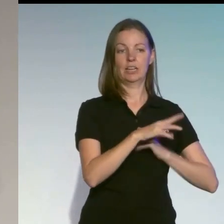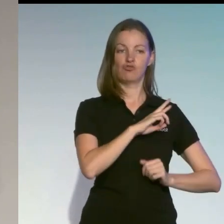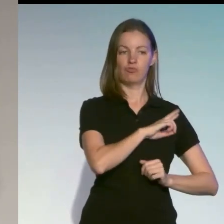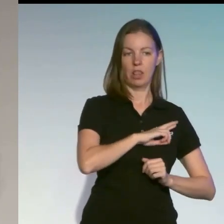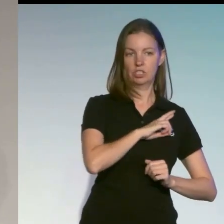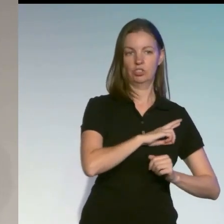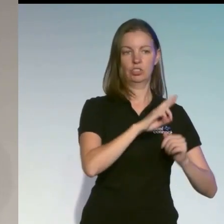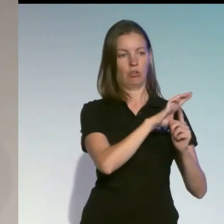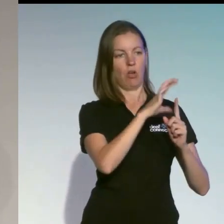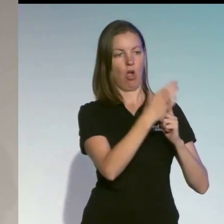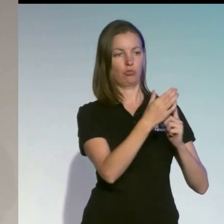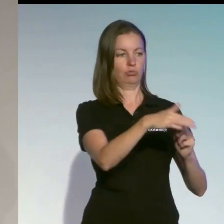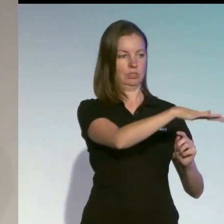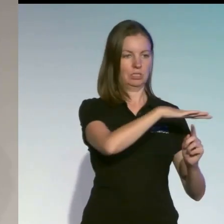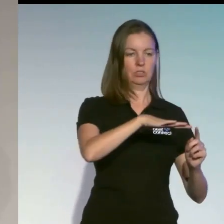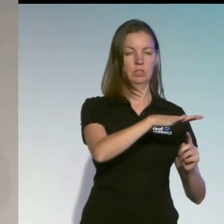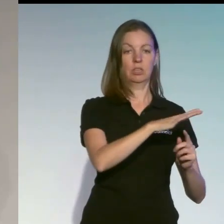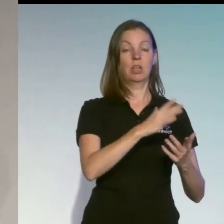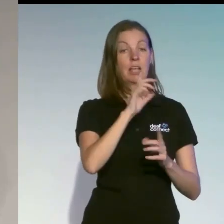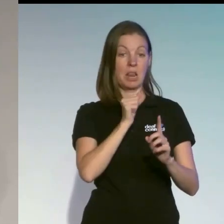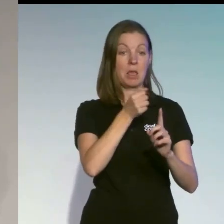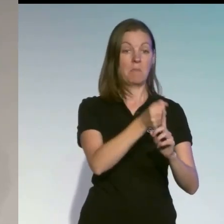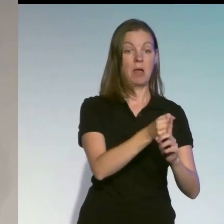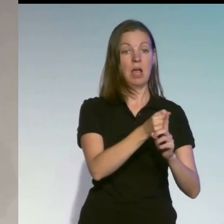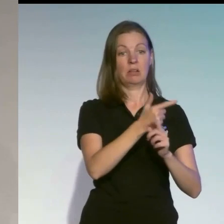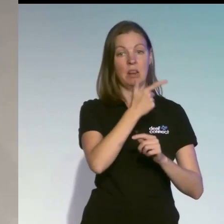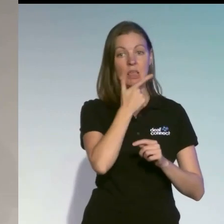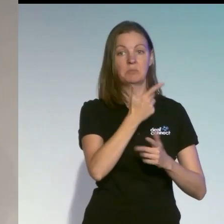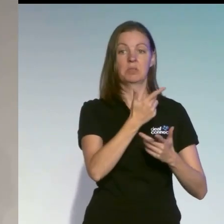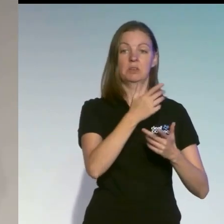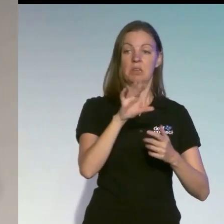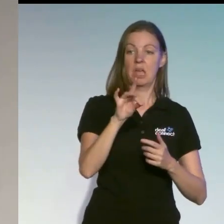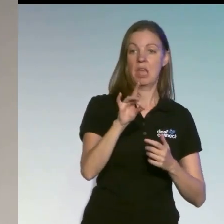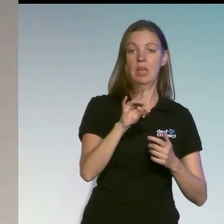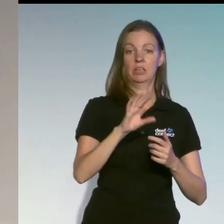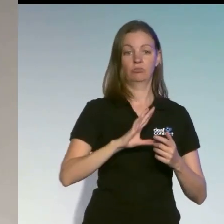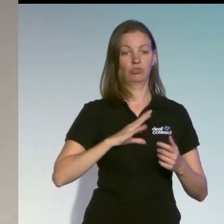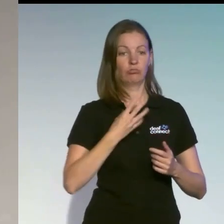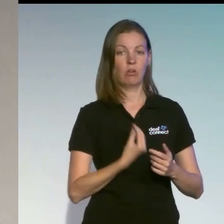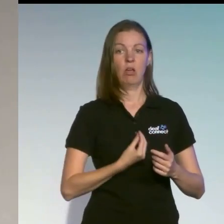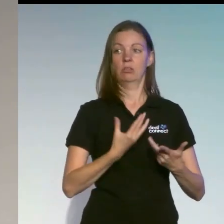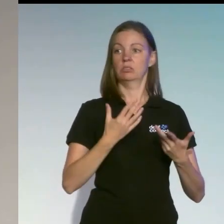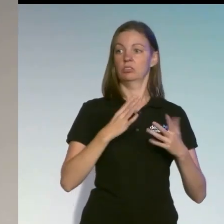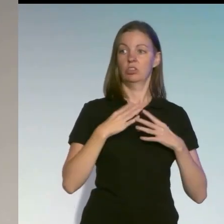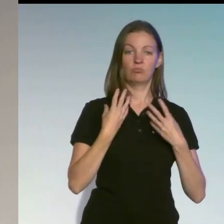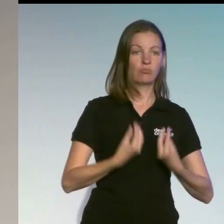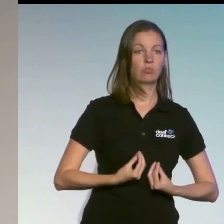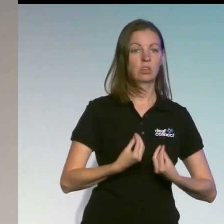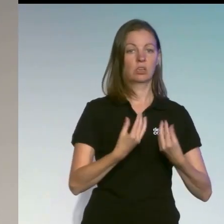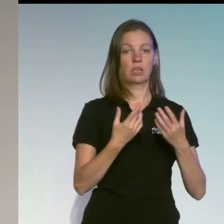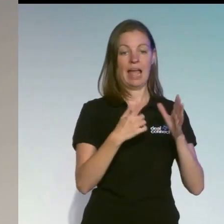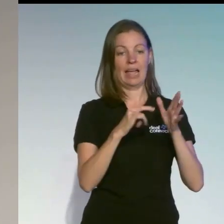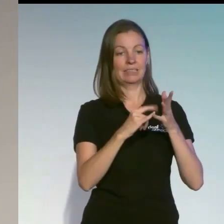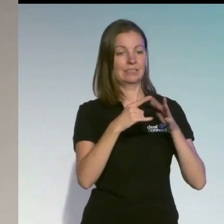settings, and affects lesbian, gay, bisexual, transgender, queer, intersex, and asexual people.